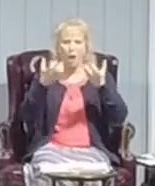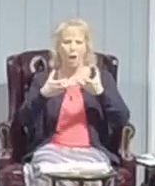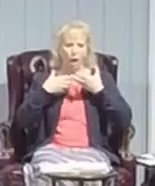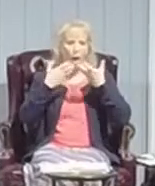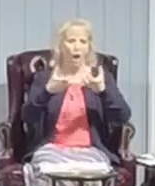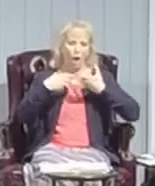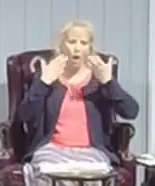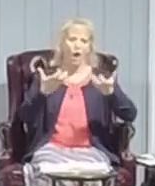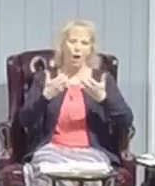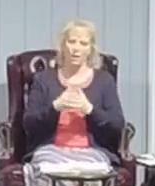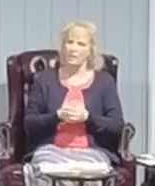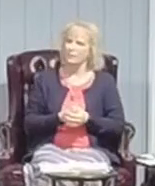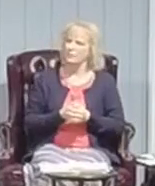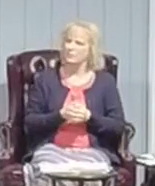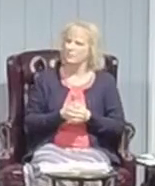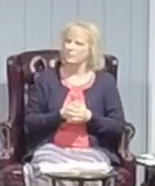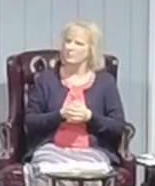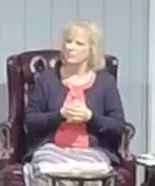yelling.